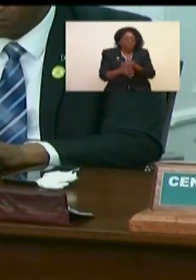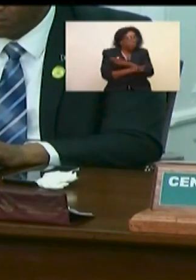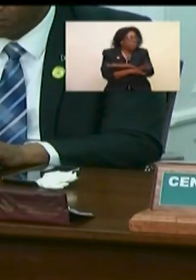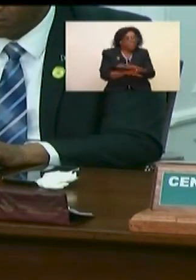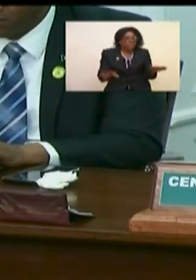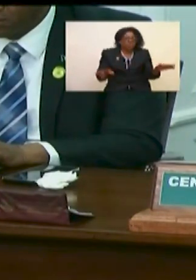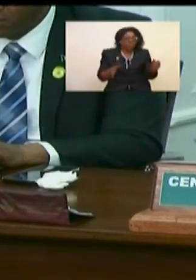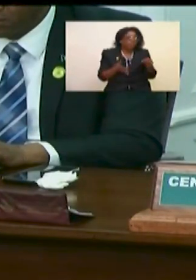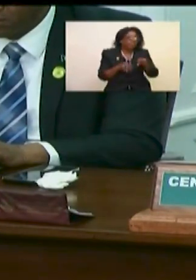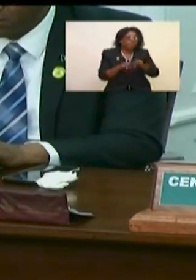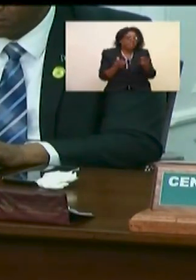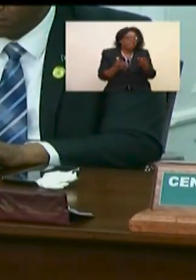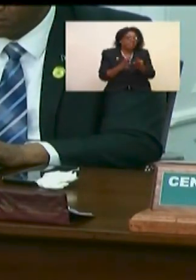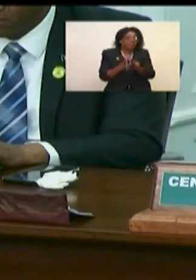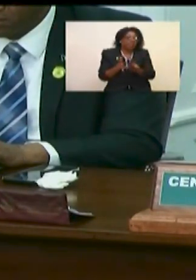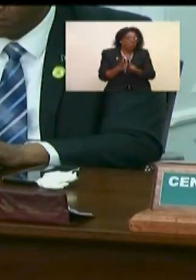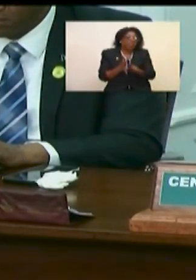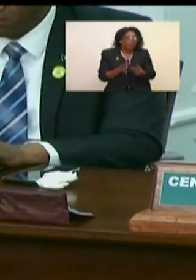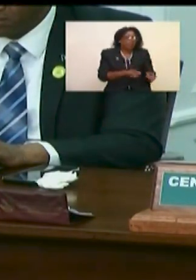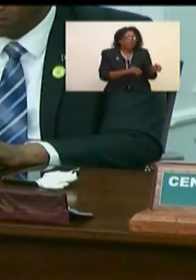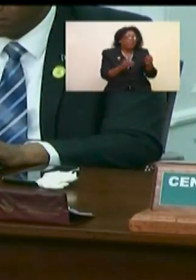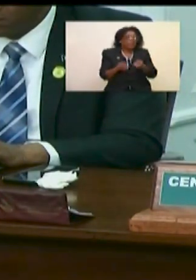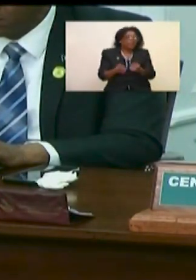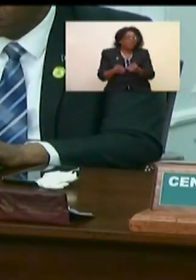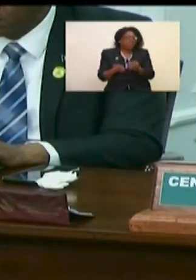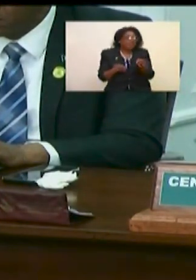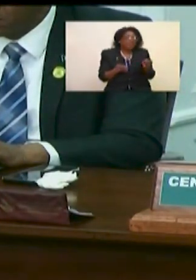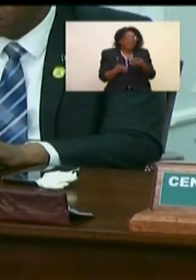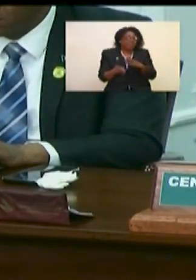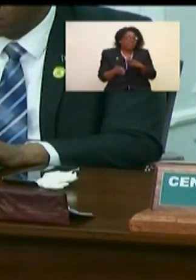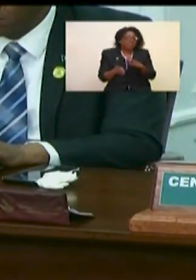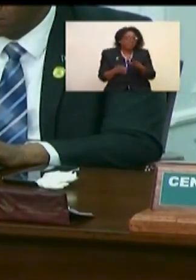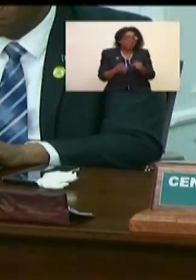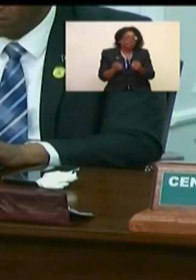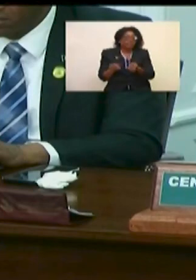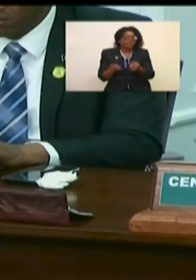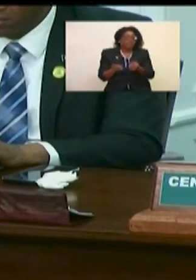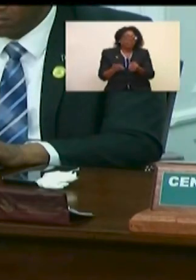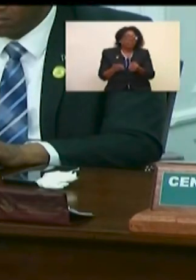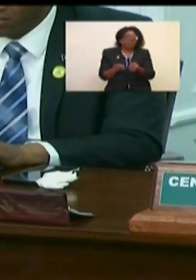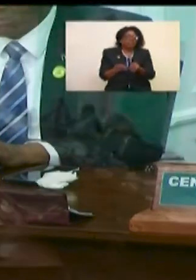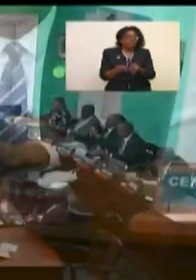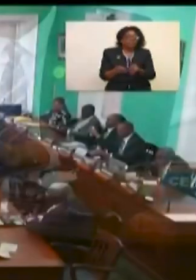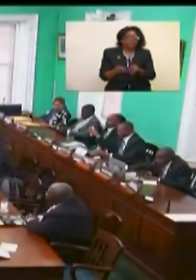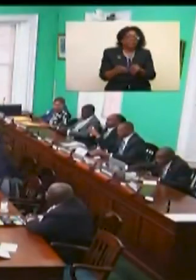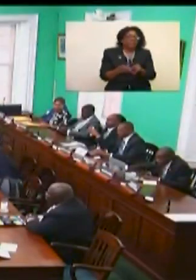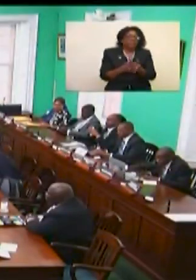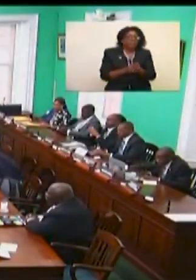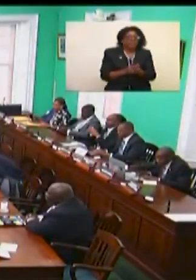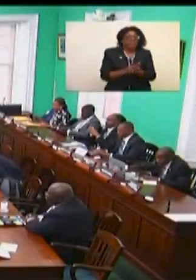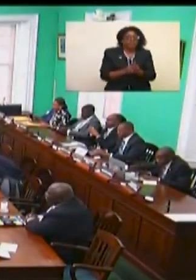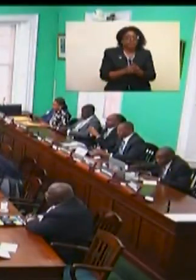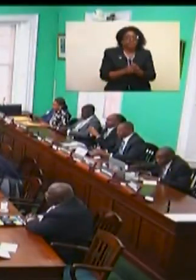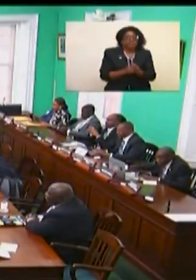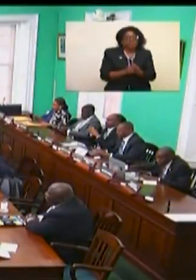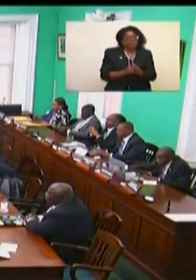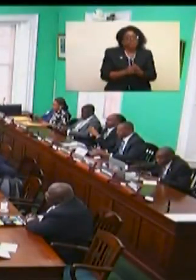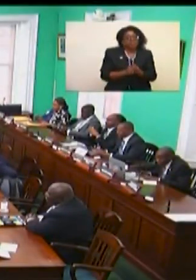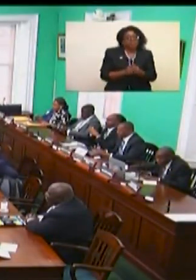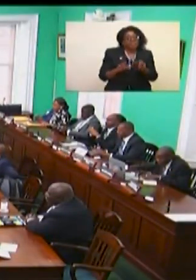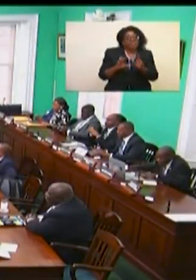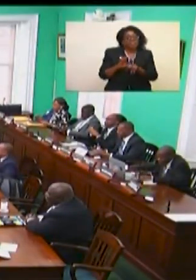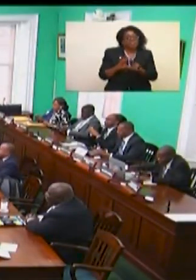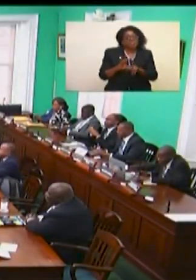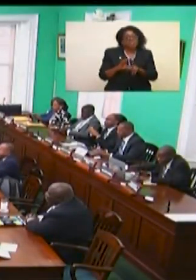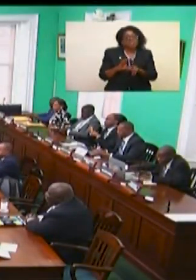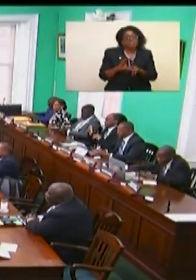that we put what the law obligated us to put in the report. Thank you, Honorable Member. The Chair recognizes the